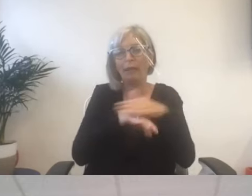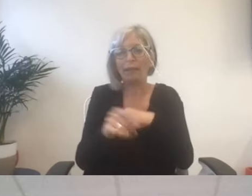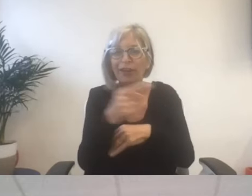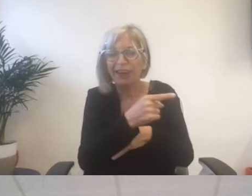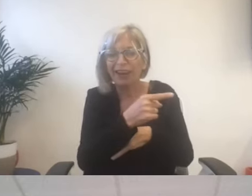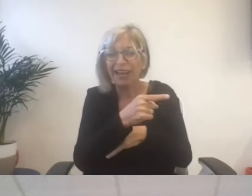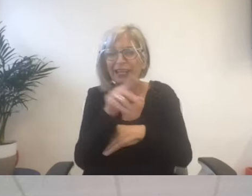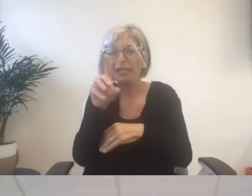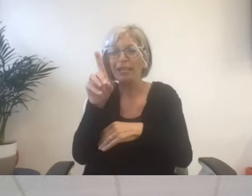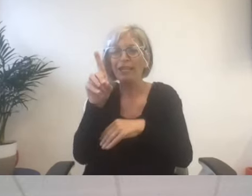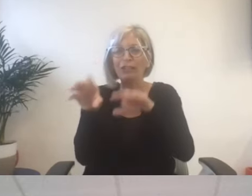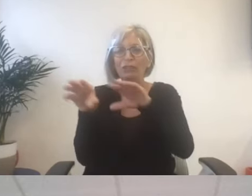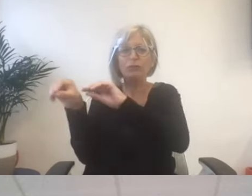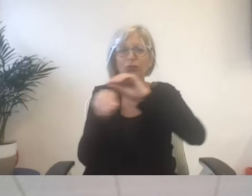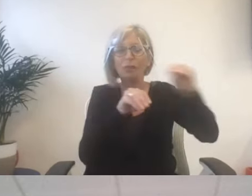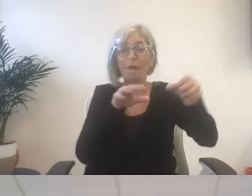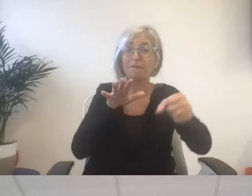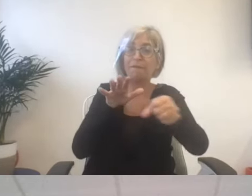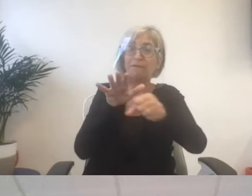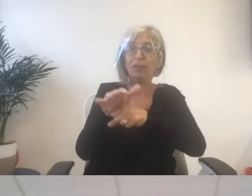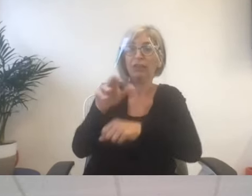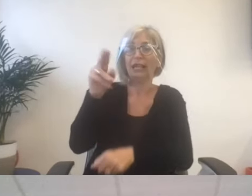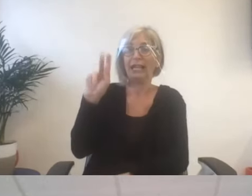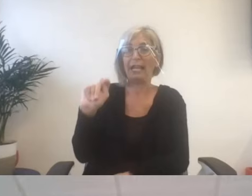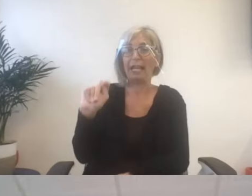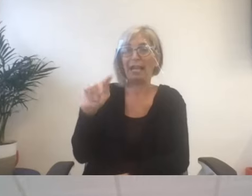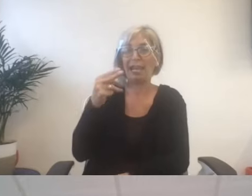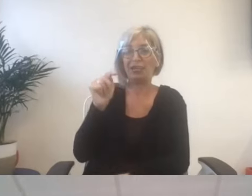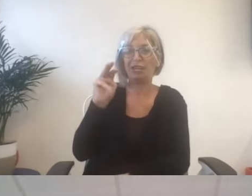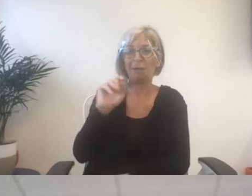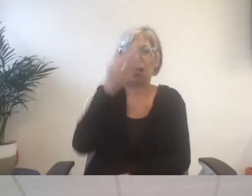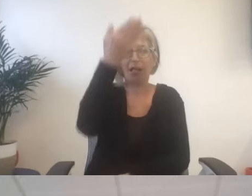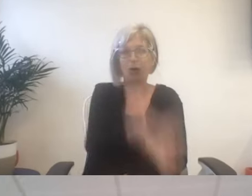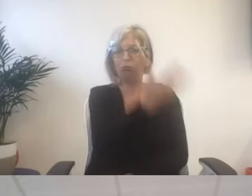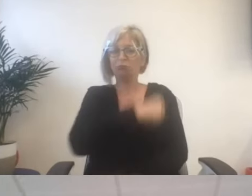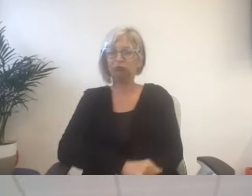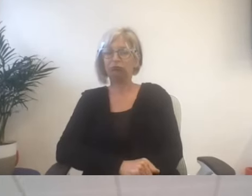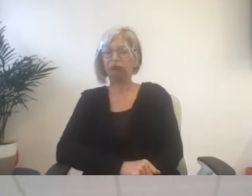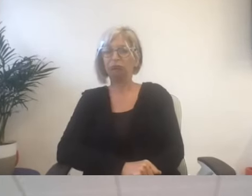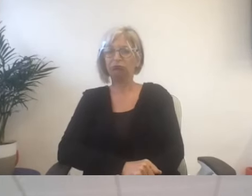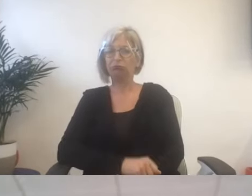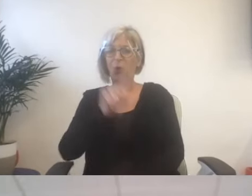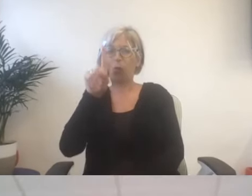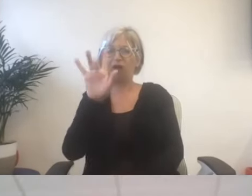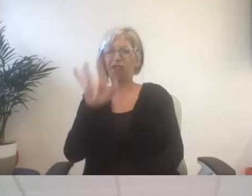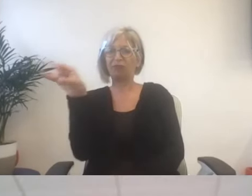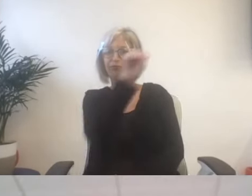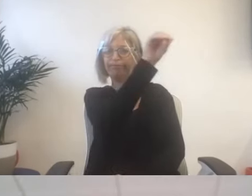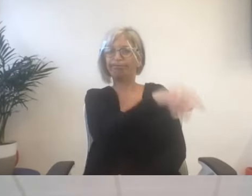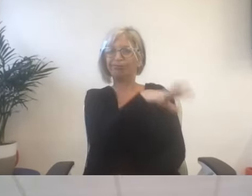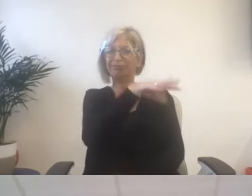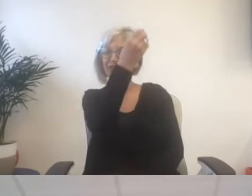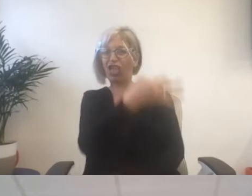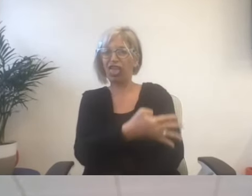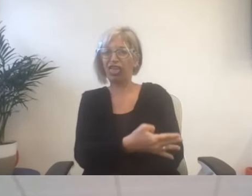and drop in a full HTML boilerplate just like that? Okay, so you see the power of